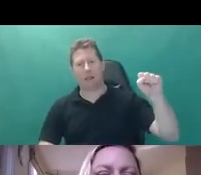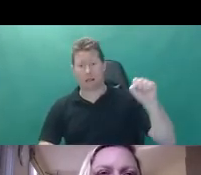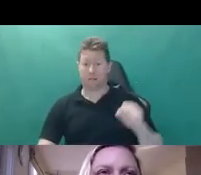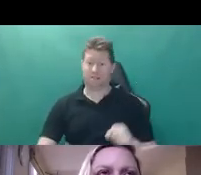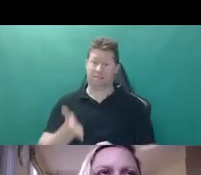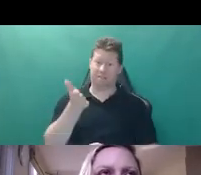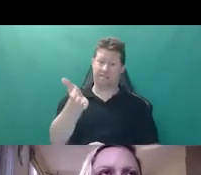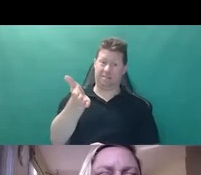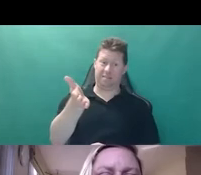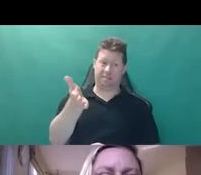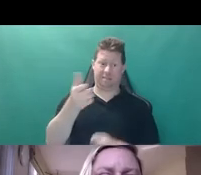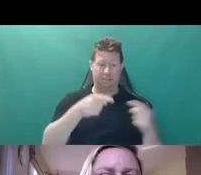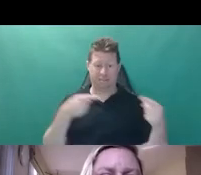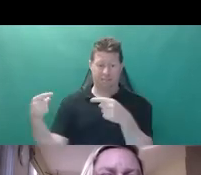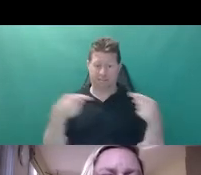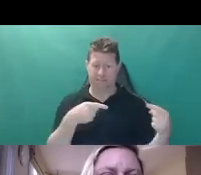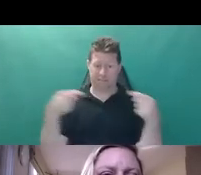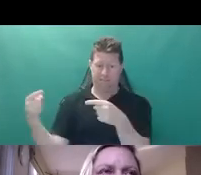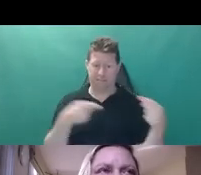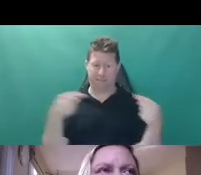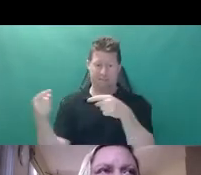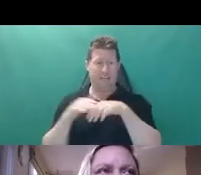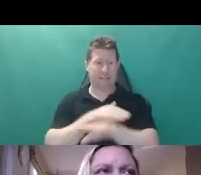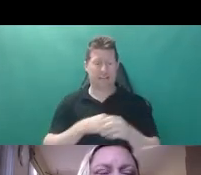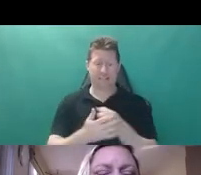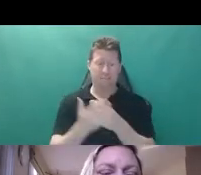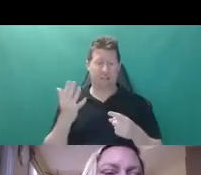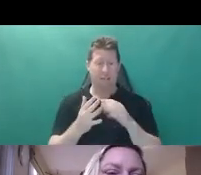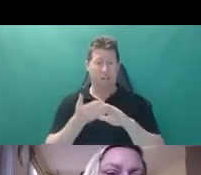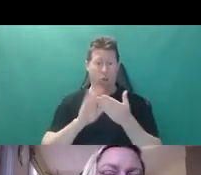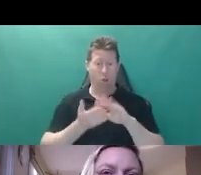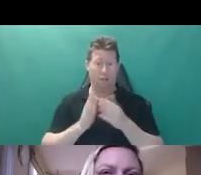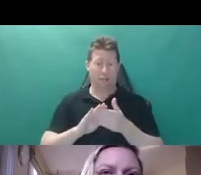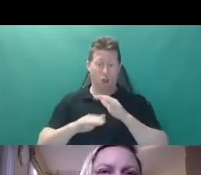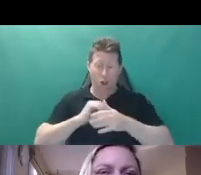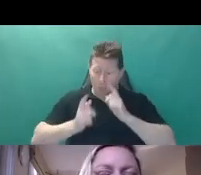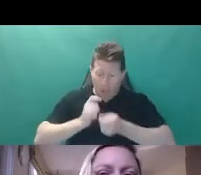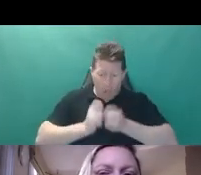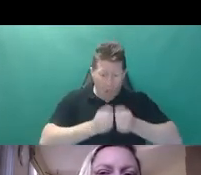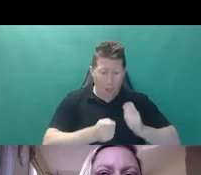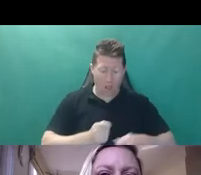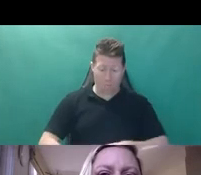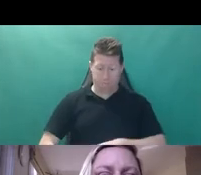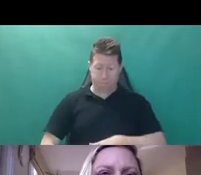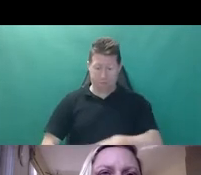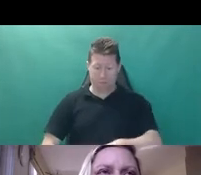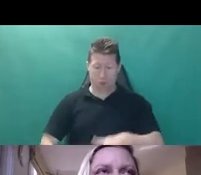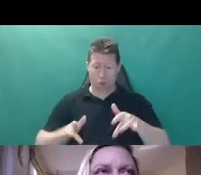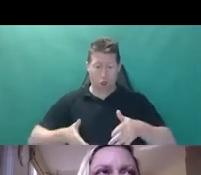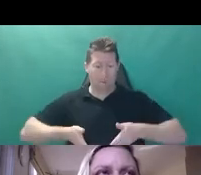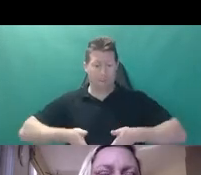happening in the disability community at the moment is about the screening of unborn babies for disability